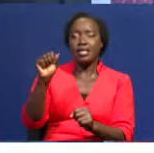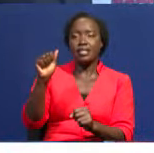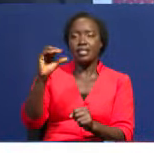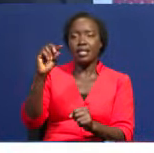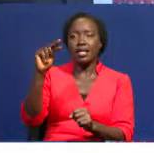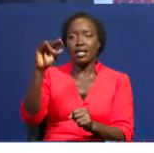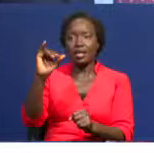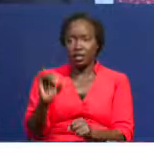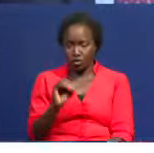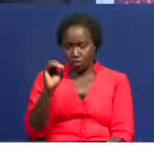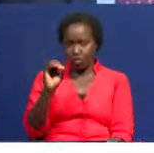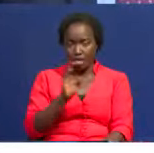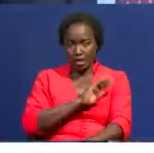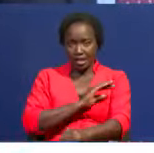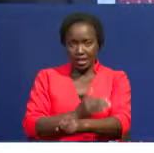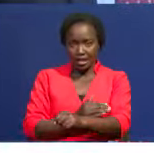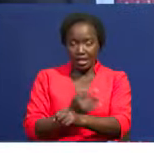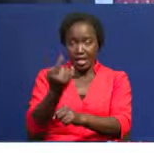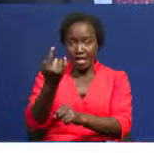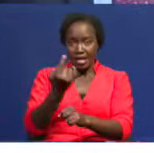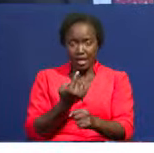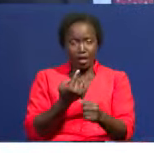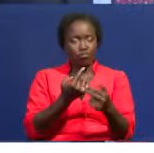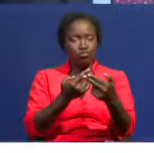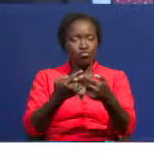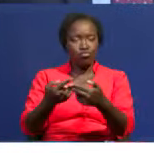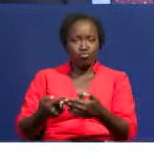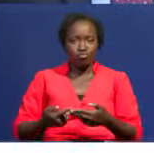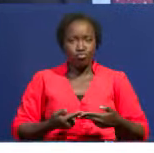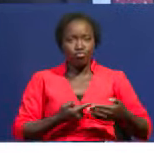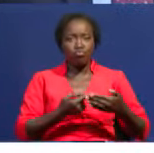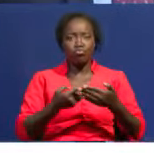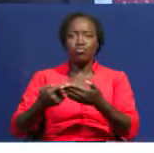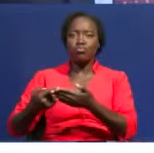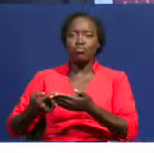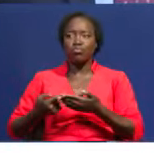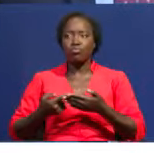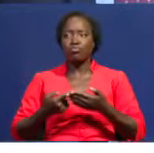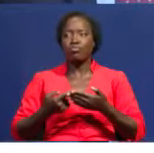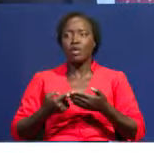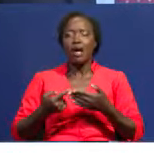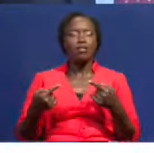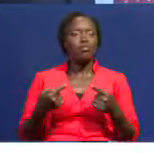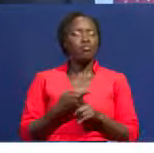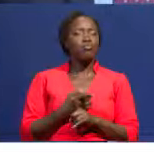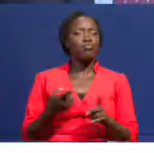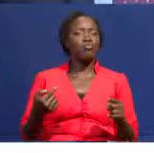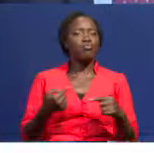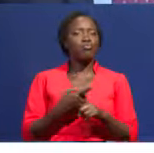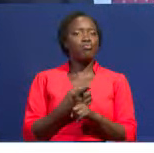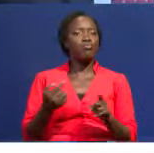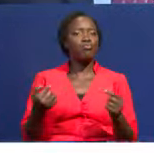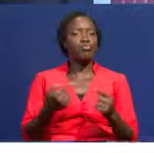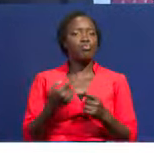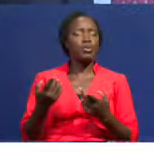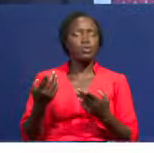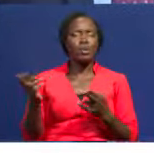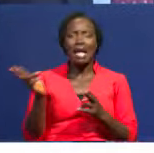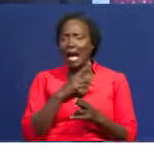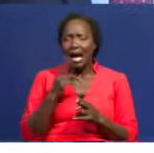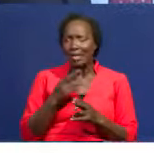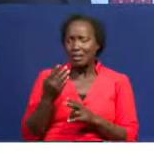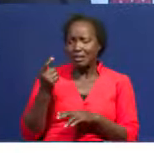came to mediate and the conflict that was raging on at that time.